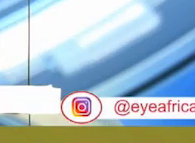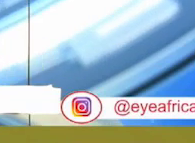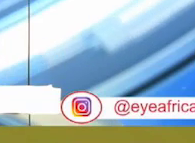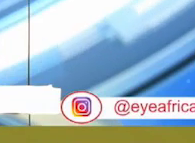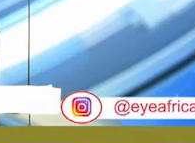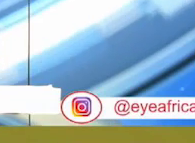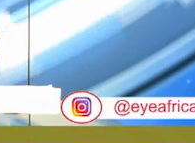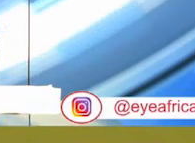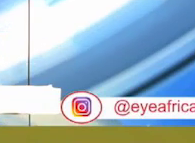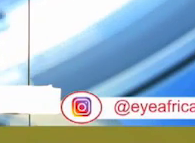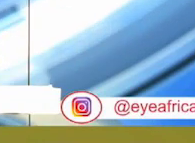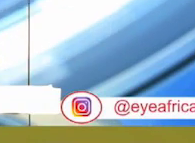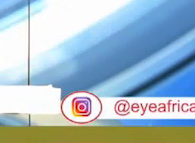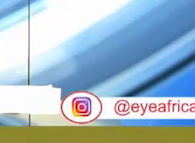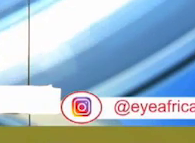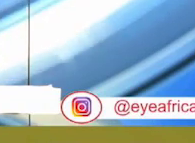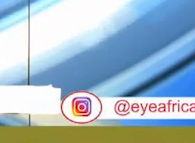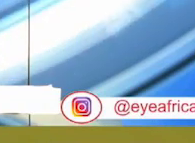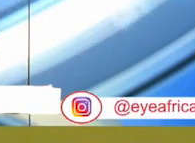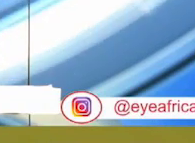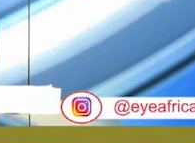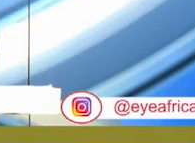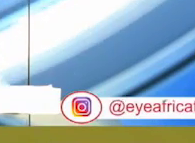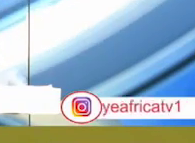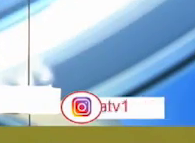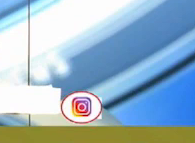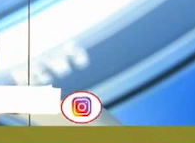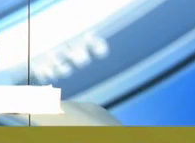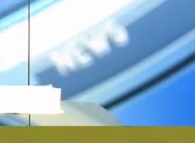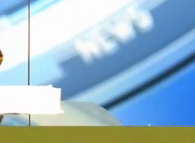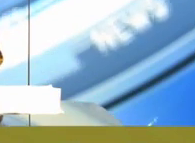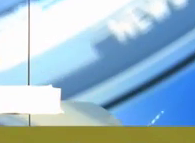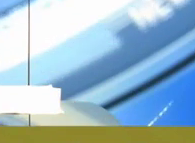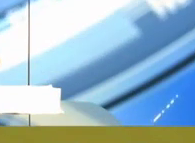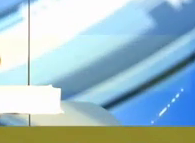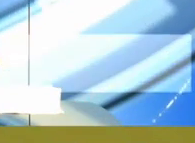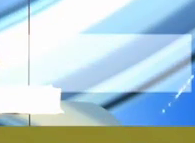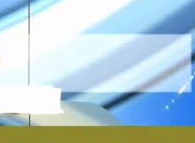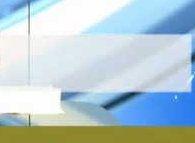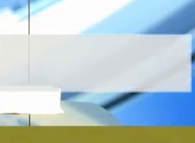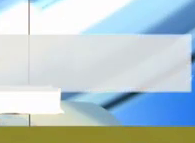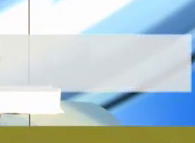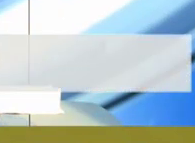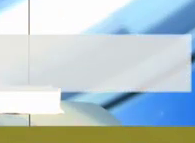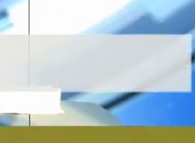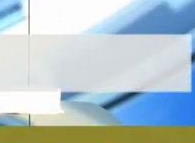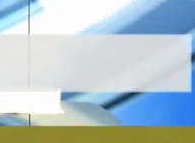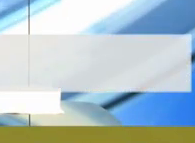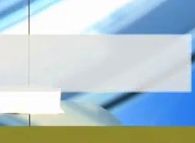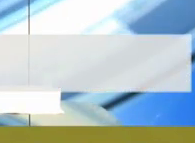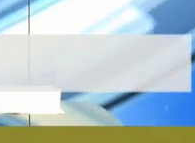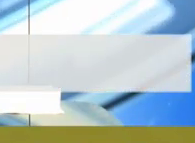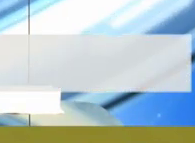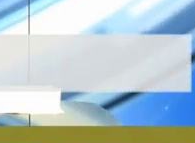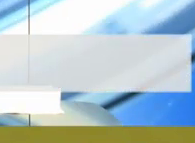Now, Foday, former head of the Investigations Department at the National Intelligence Agency, denies the allegations against him. Foday